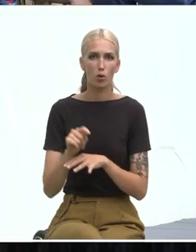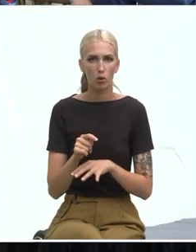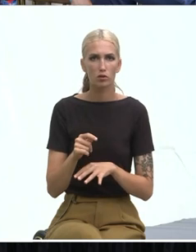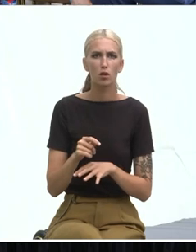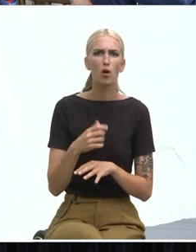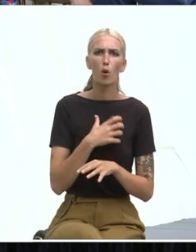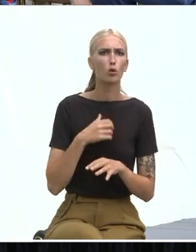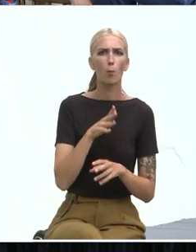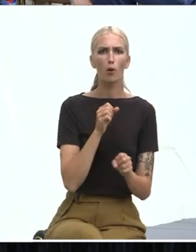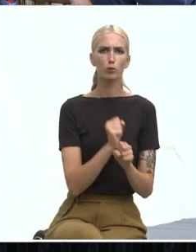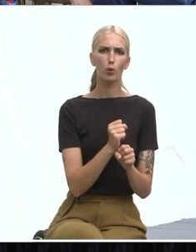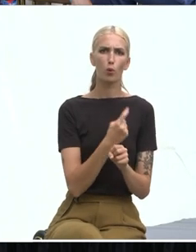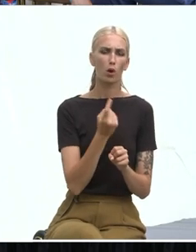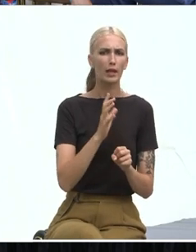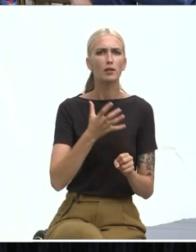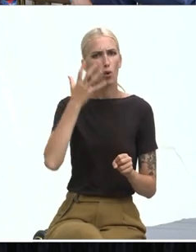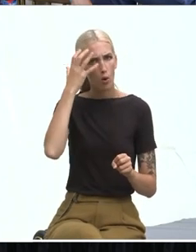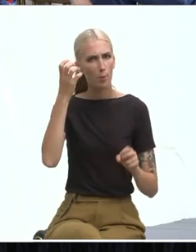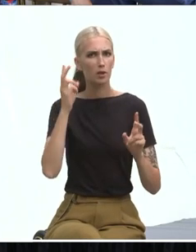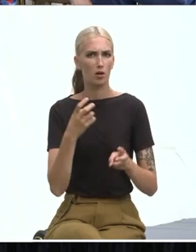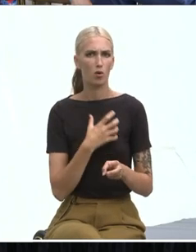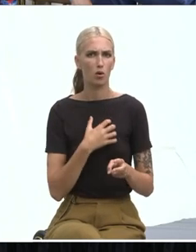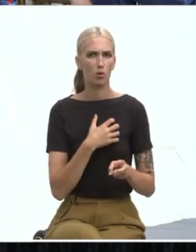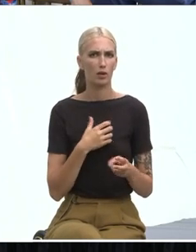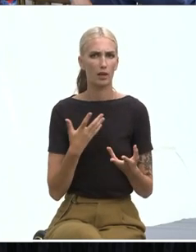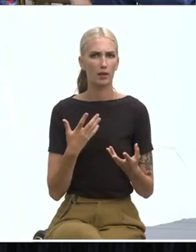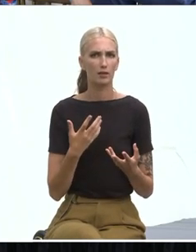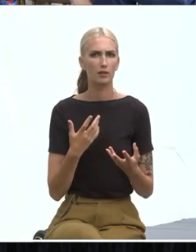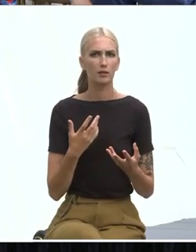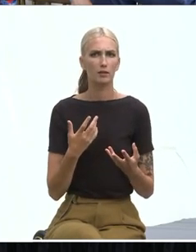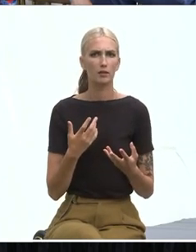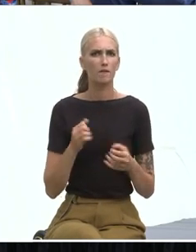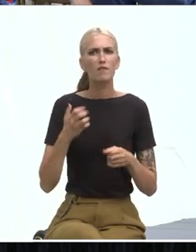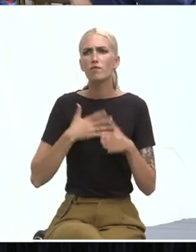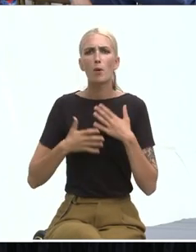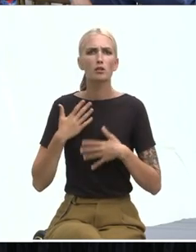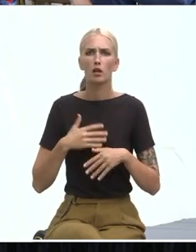hobby or volunteer somewhere. Have other networks, not just your job.